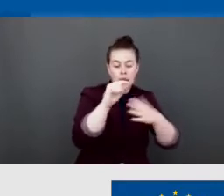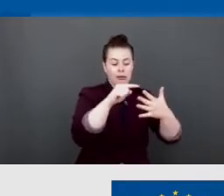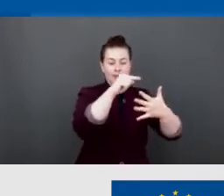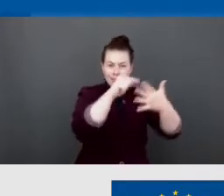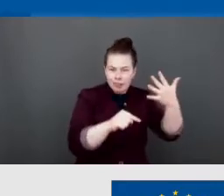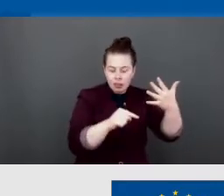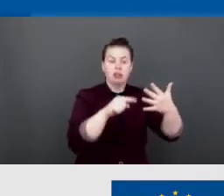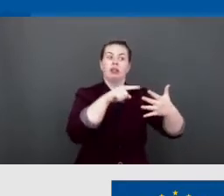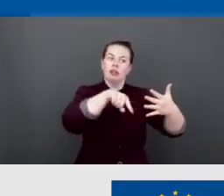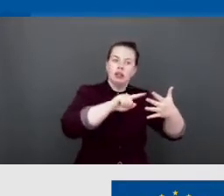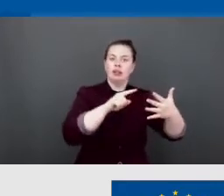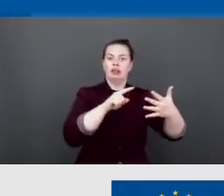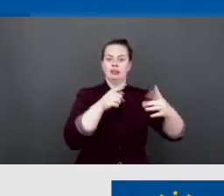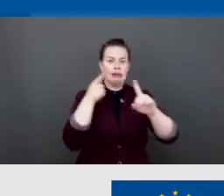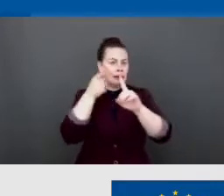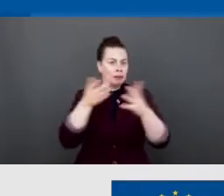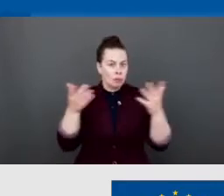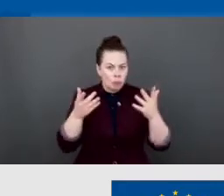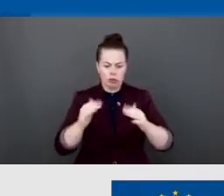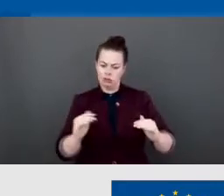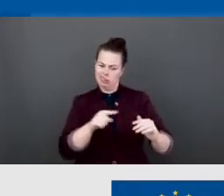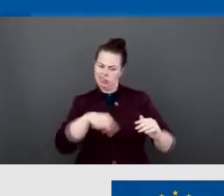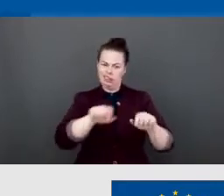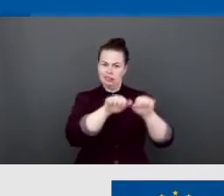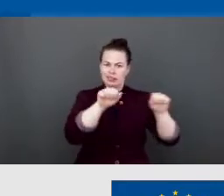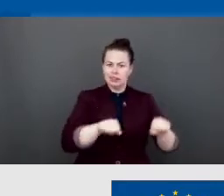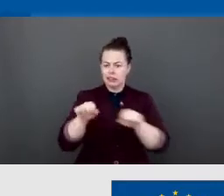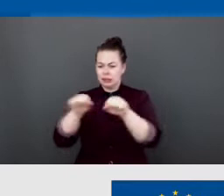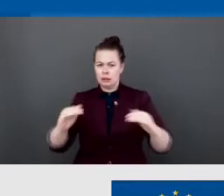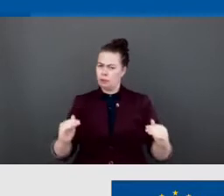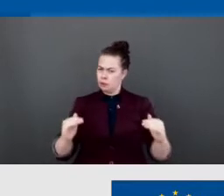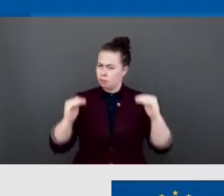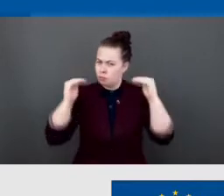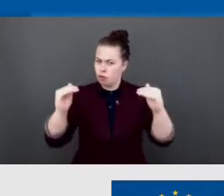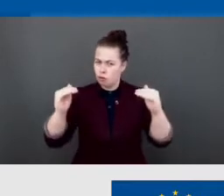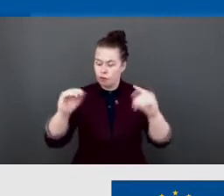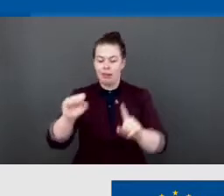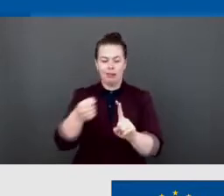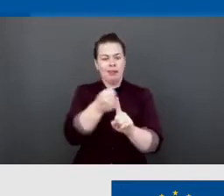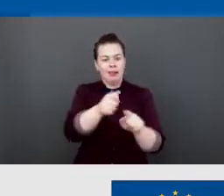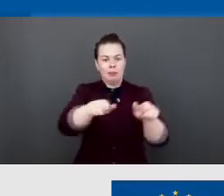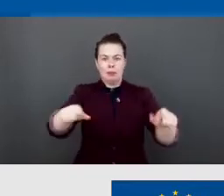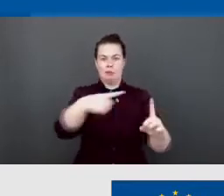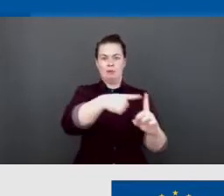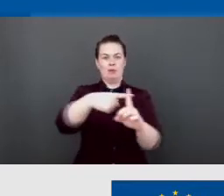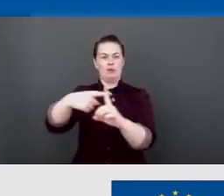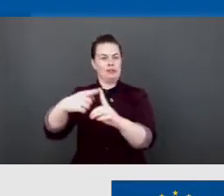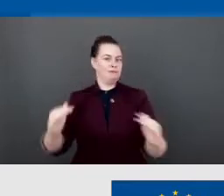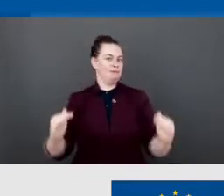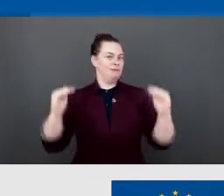education, to improve and to increase the healthcare and social care delivery and their positive